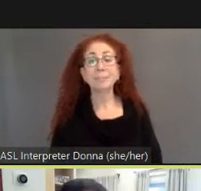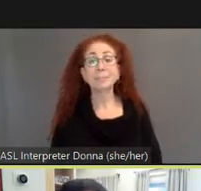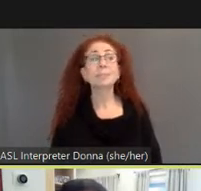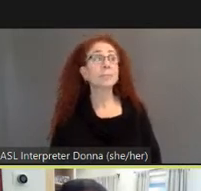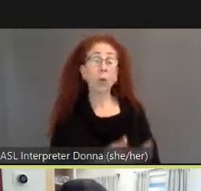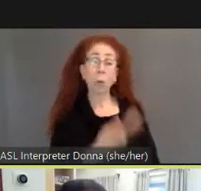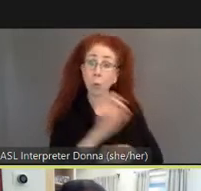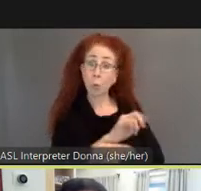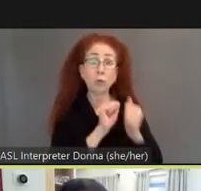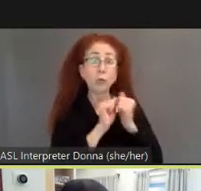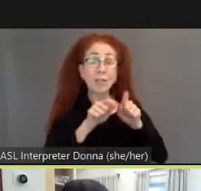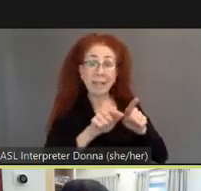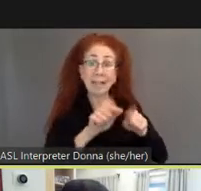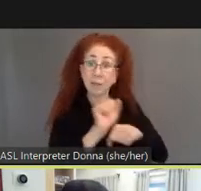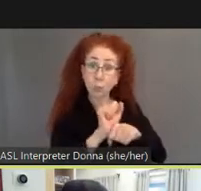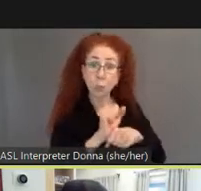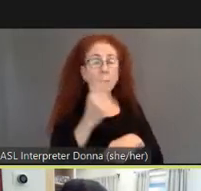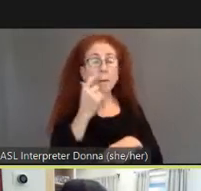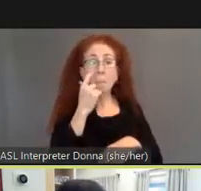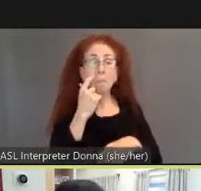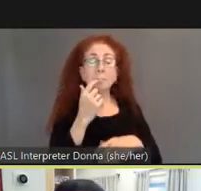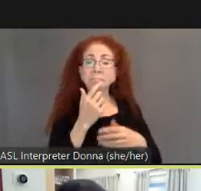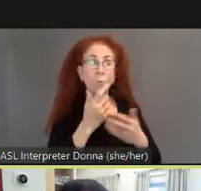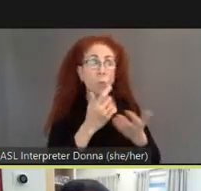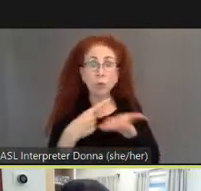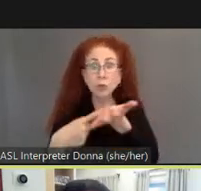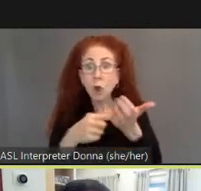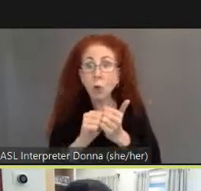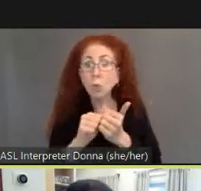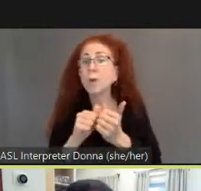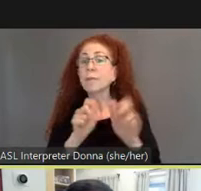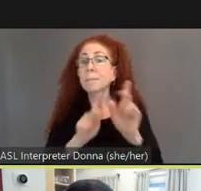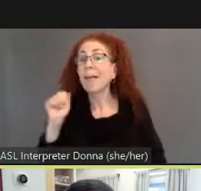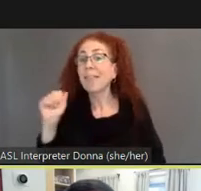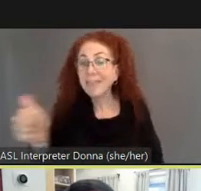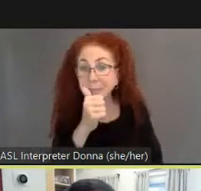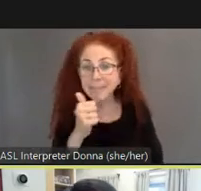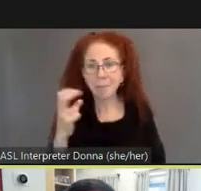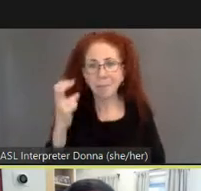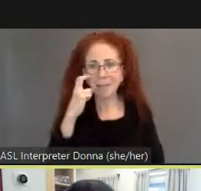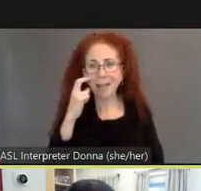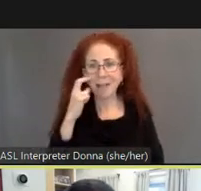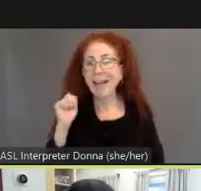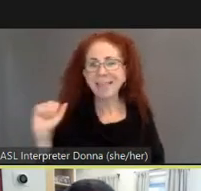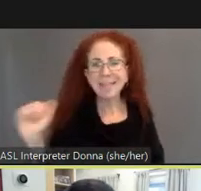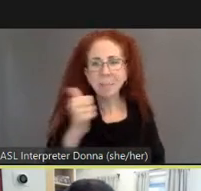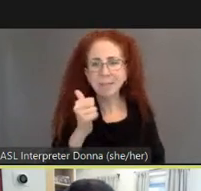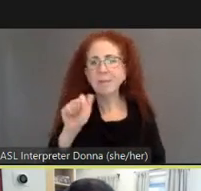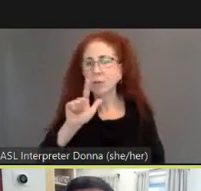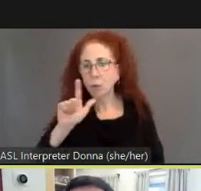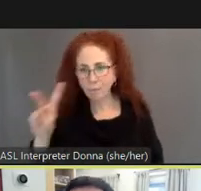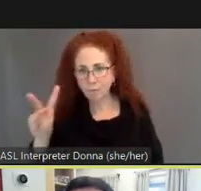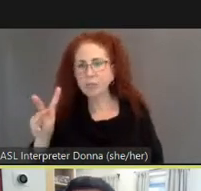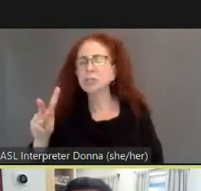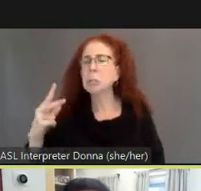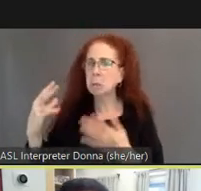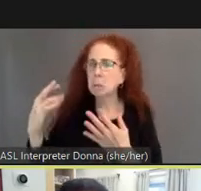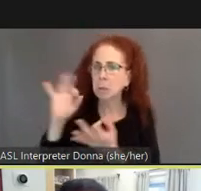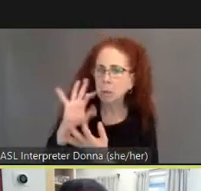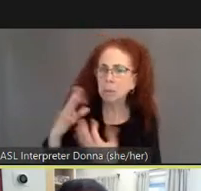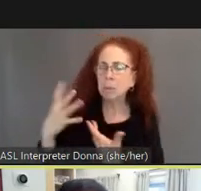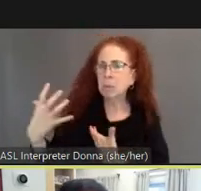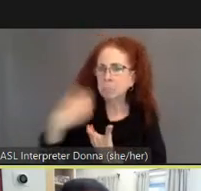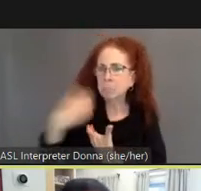together in this work in conversation with people who are blind or low vision, and that has really influenced the design of the